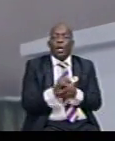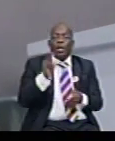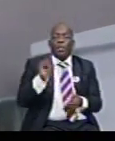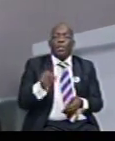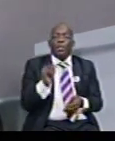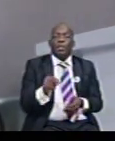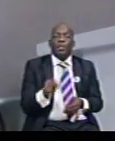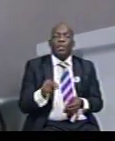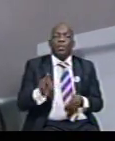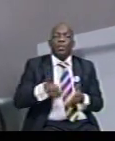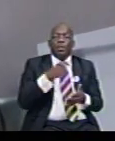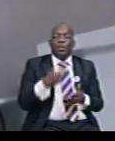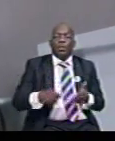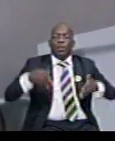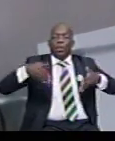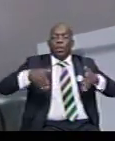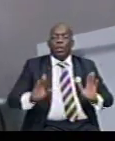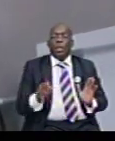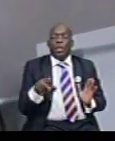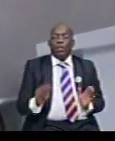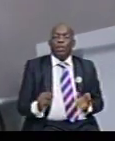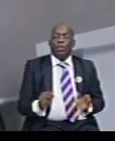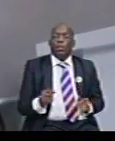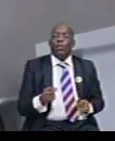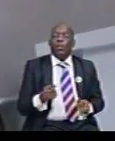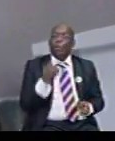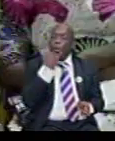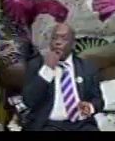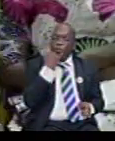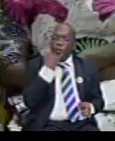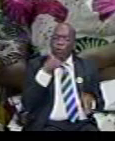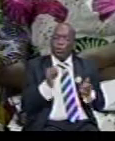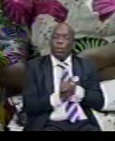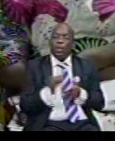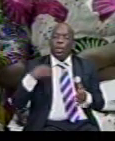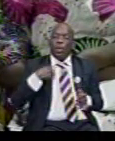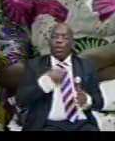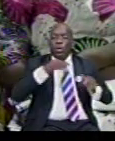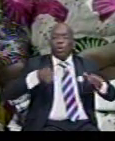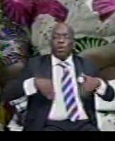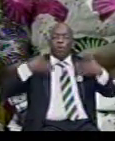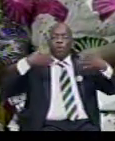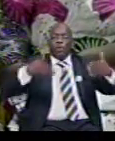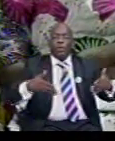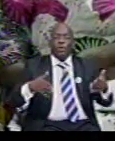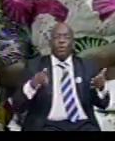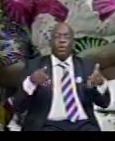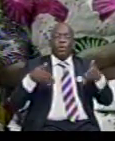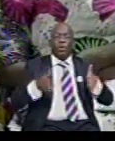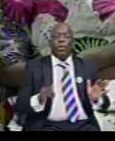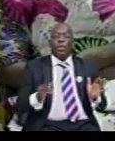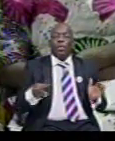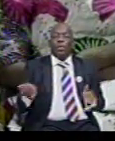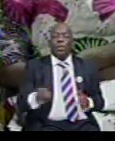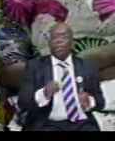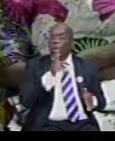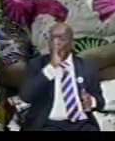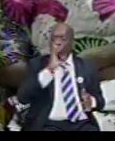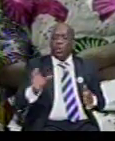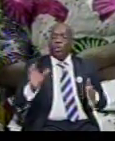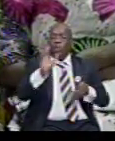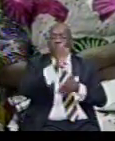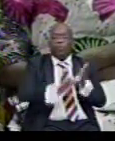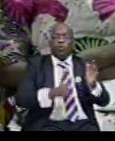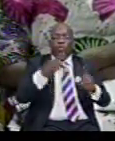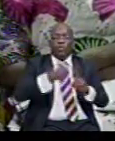those faults that we are confessing, let them be wiped out from the very